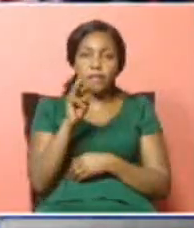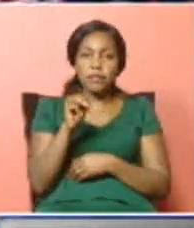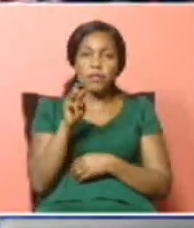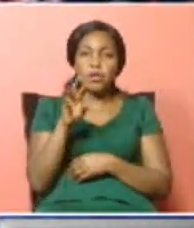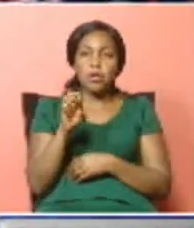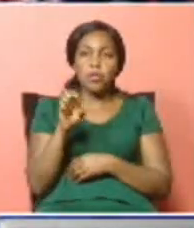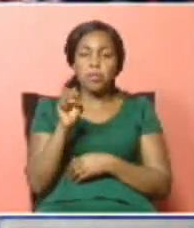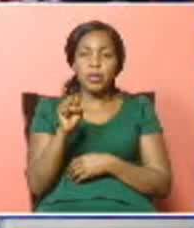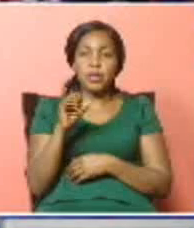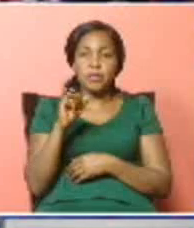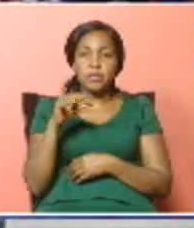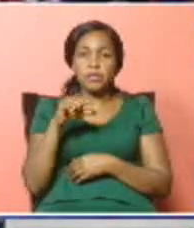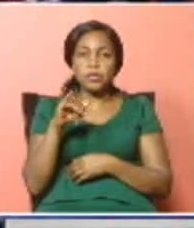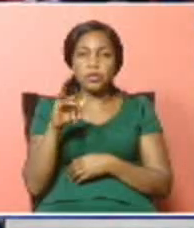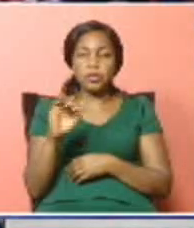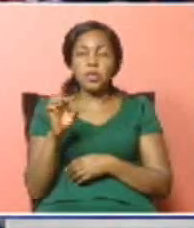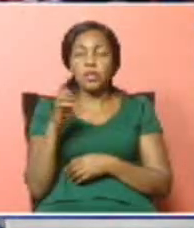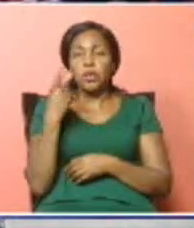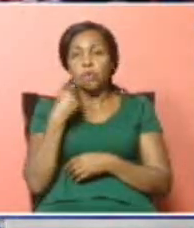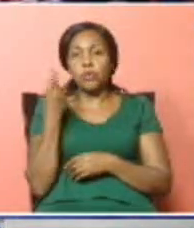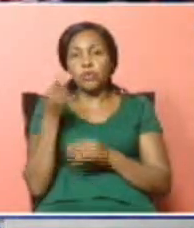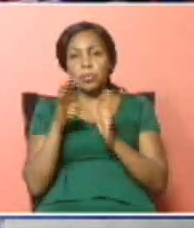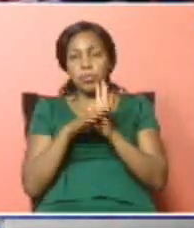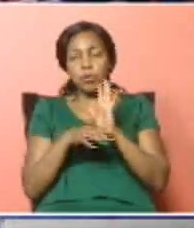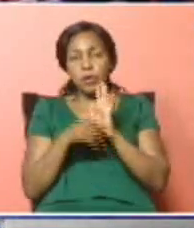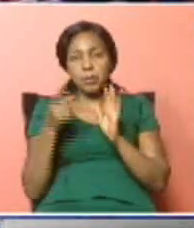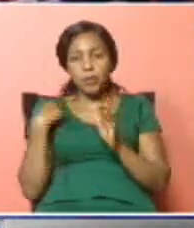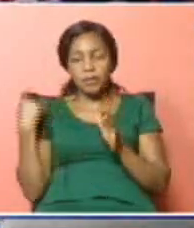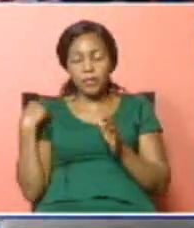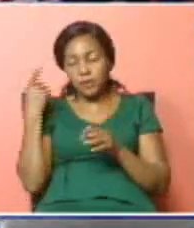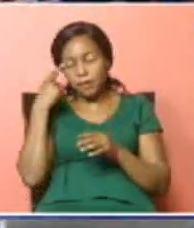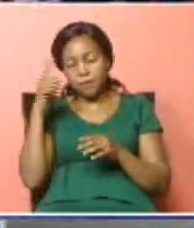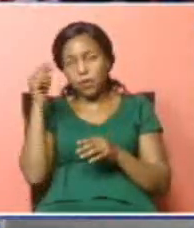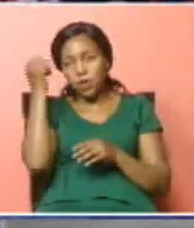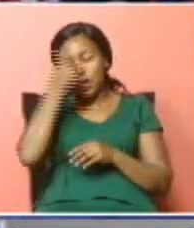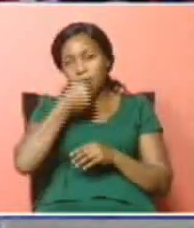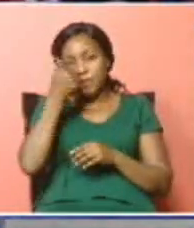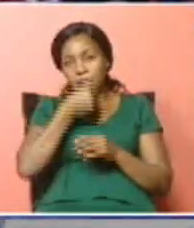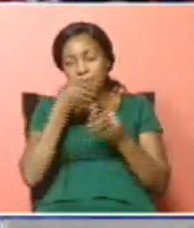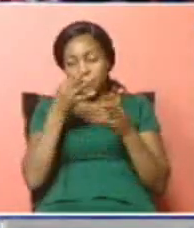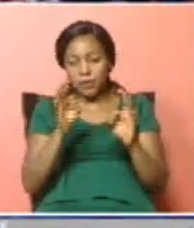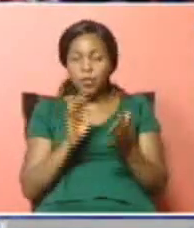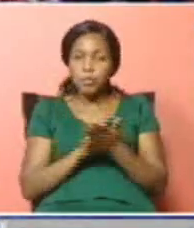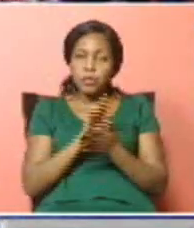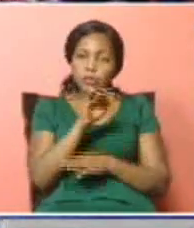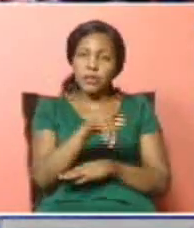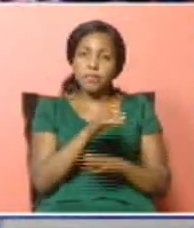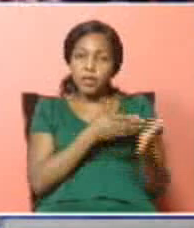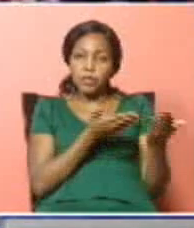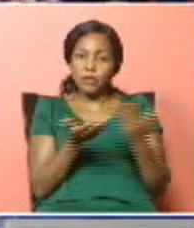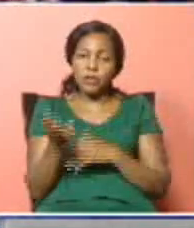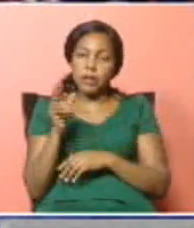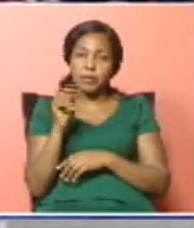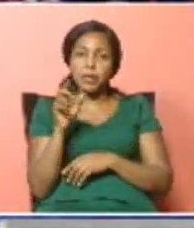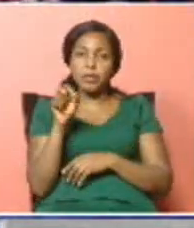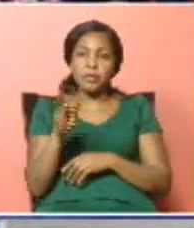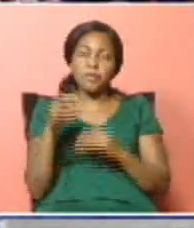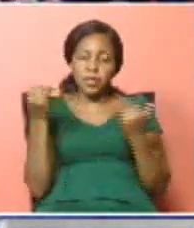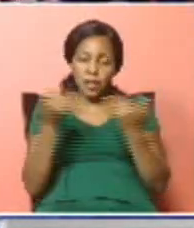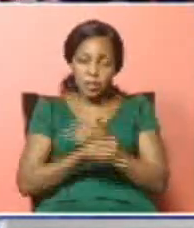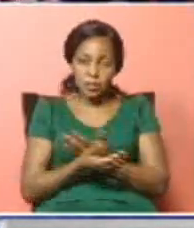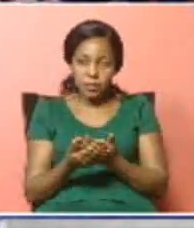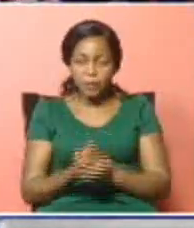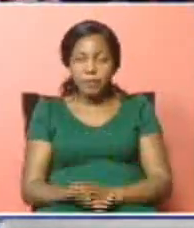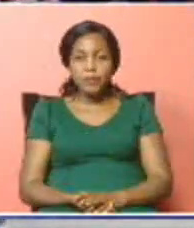is the Programs Officer for Africa Freedom of Information Center, AFIC. Good evening, Mathias. Welcome to NTV tonight. Thank you,